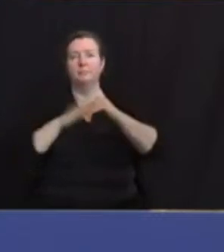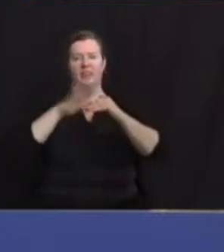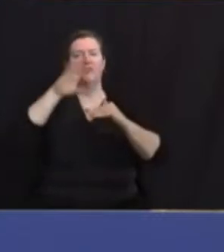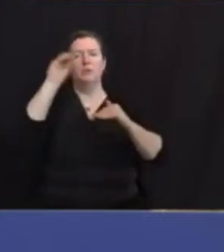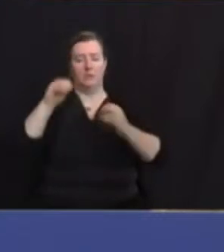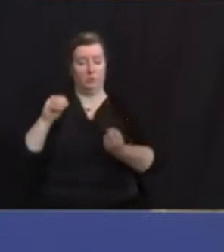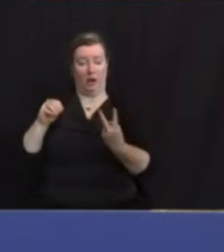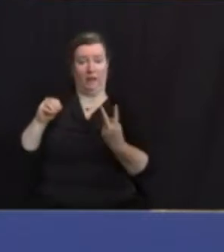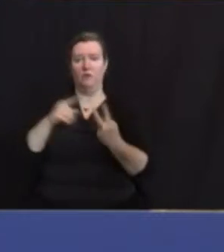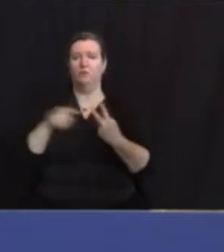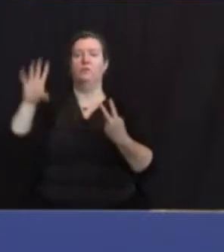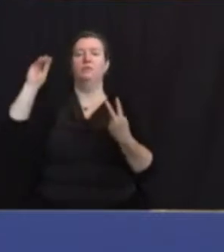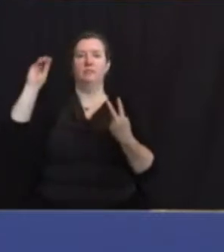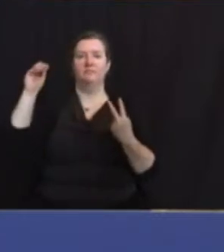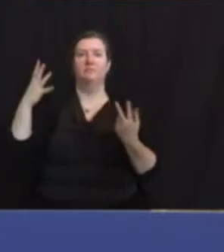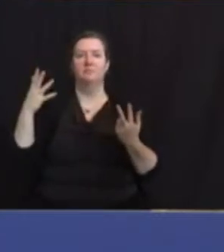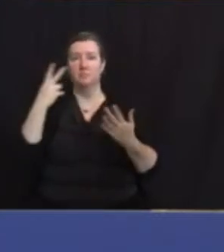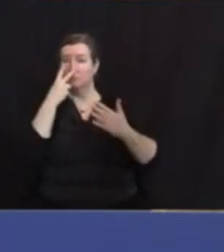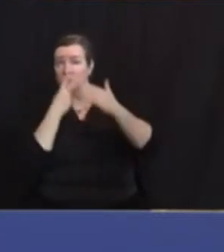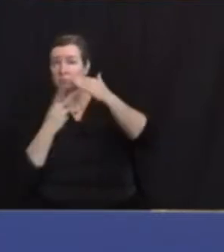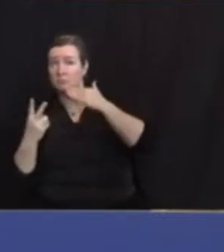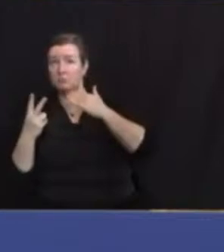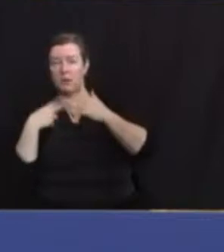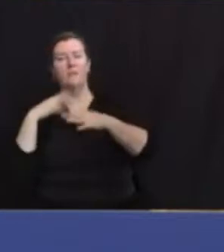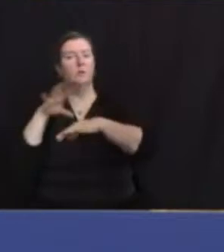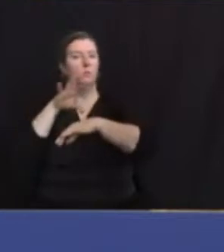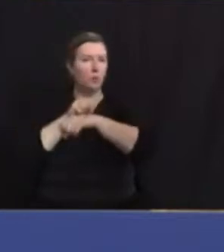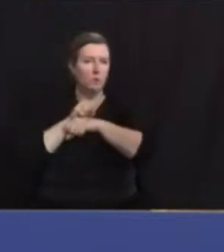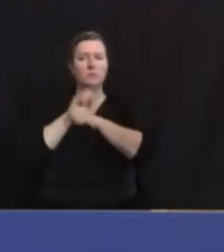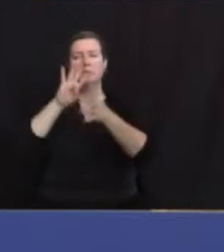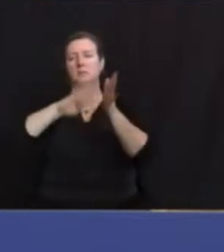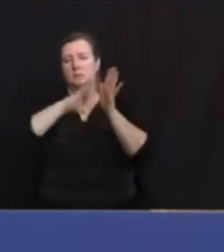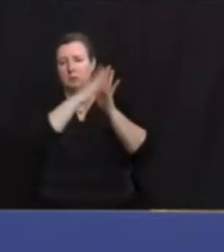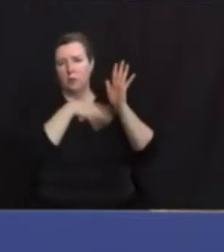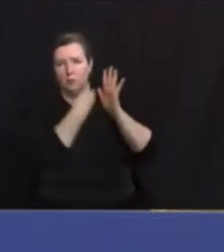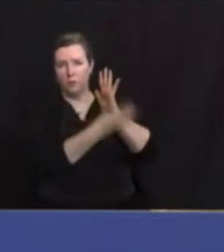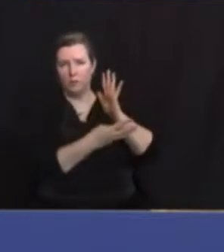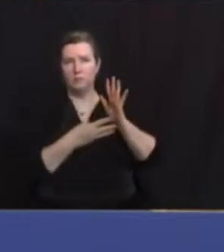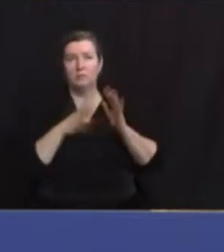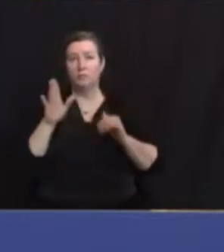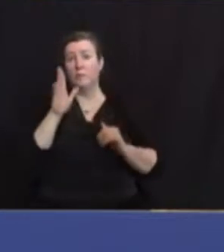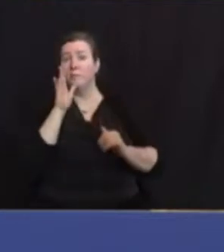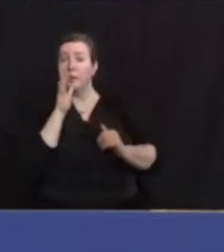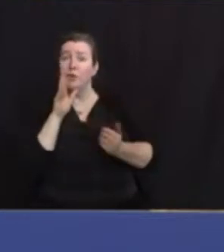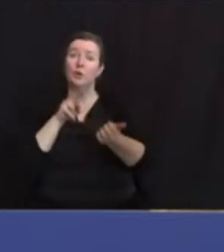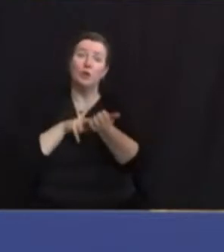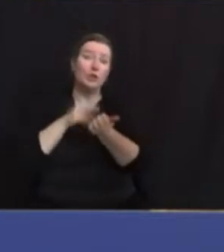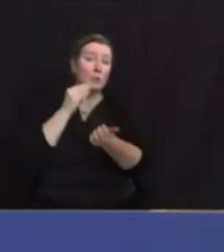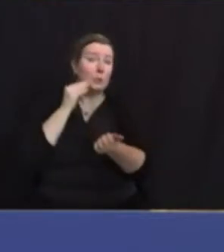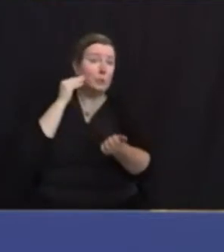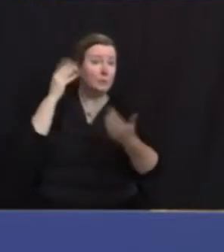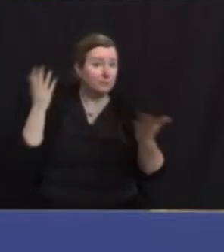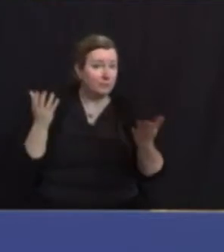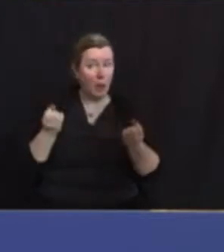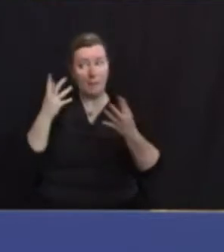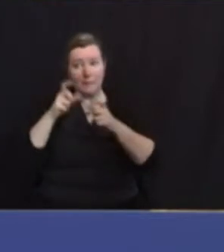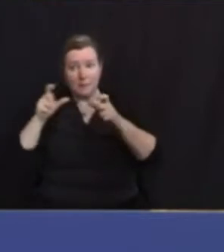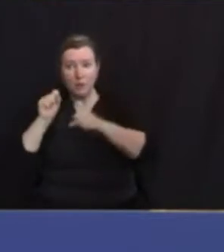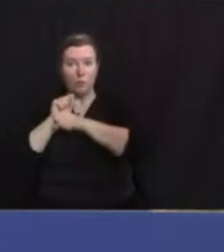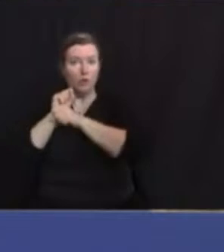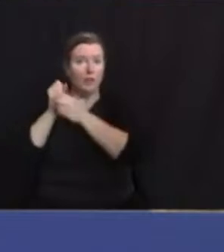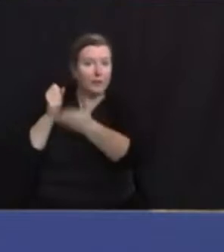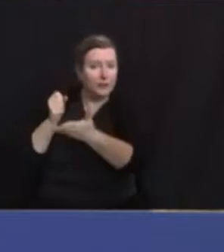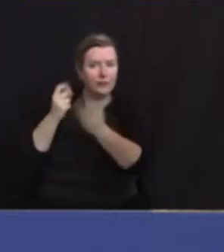had predicted, they've got these scheduled appointments. They're going to your mother's nursing home. They know how many people work and live there. They put it aside, and then they chop